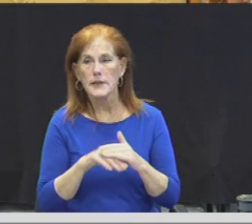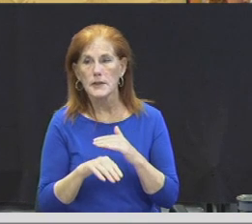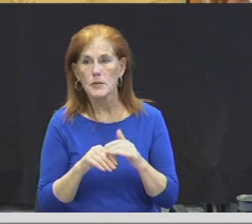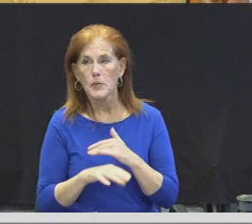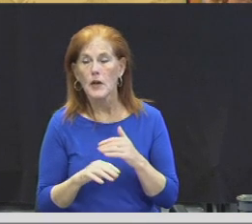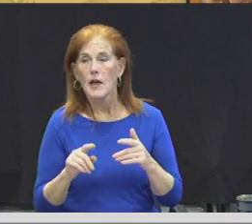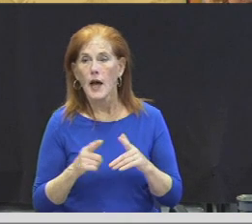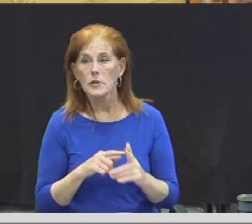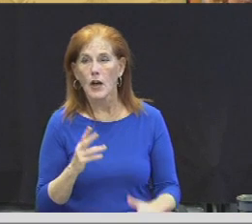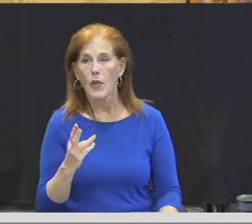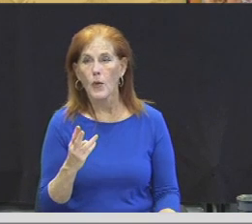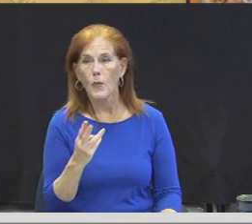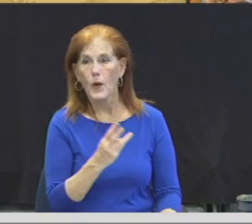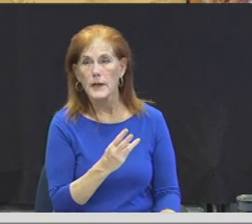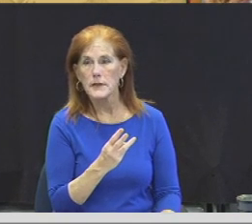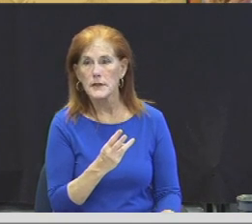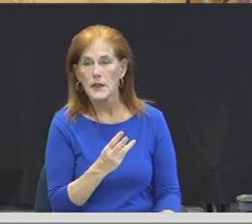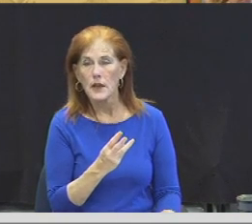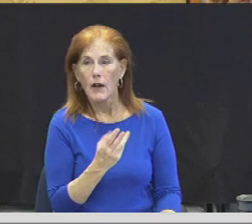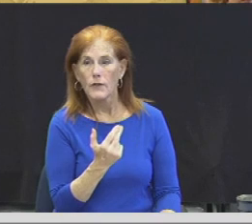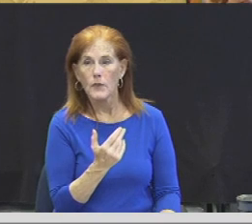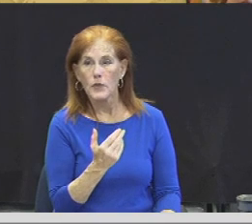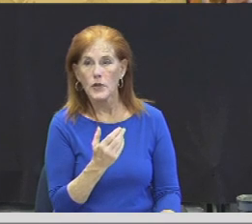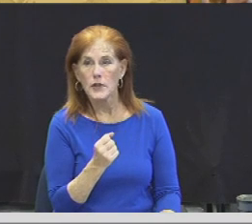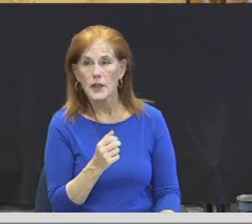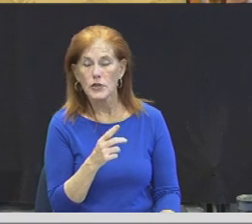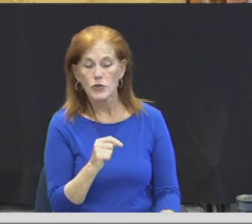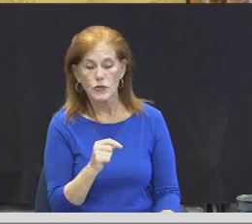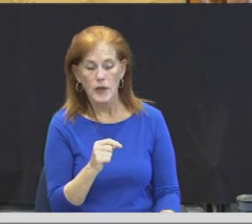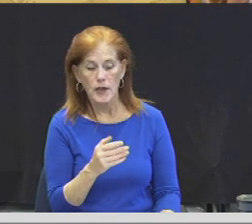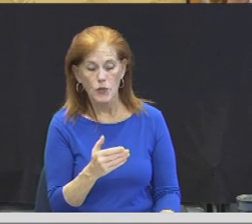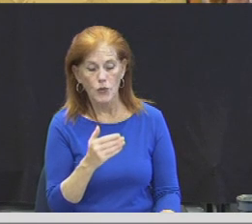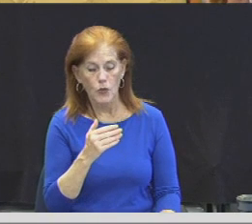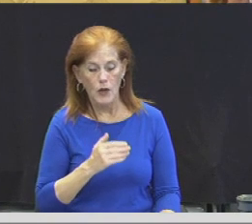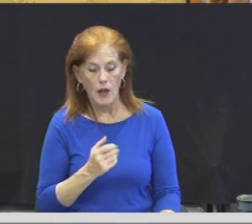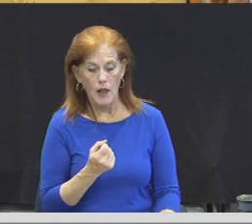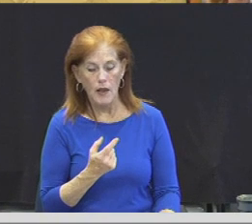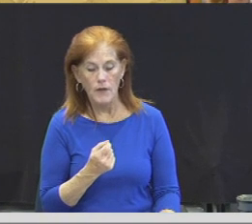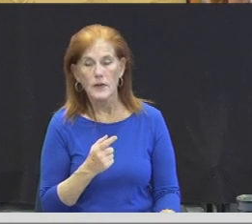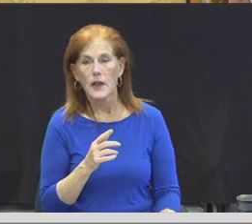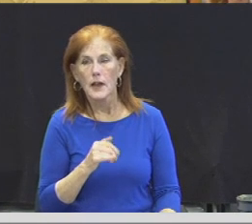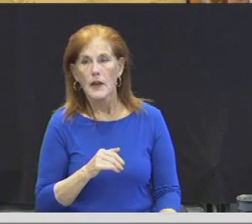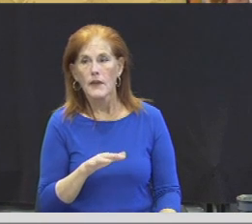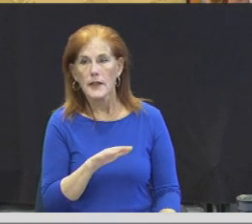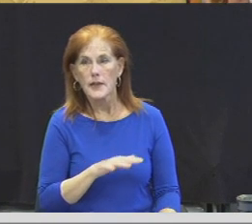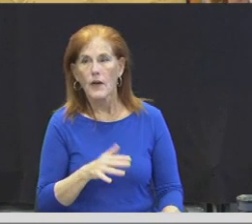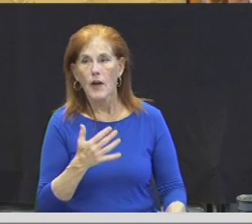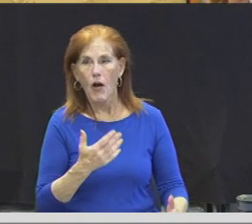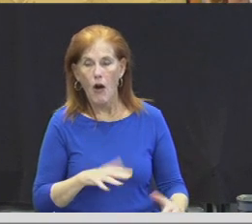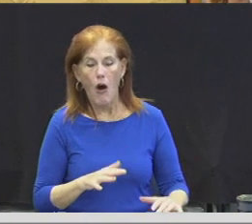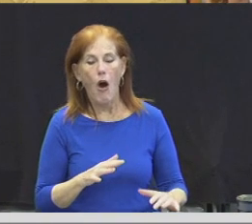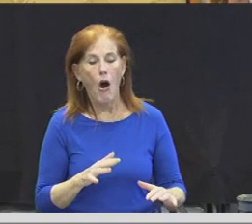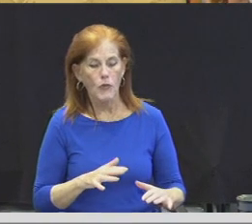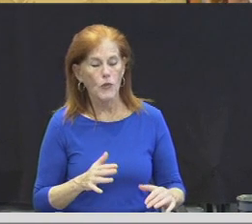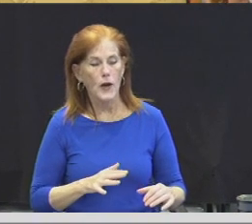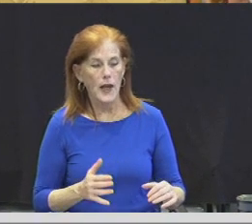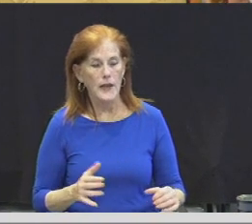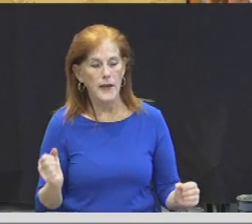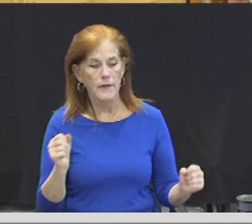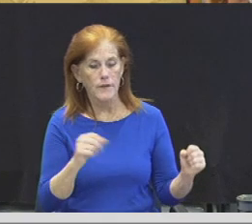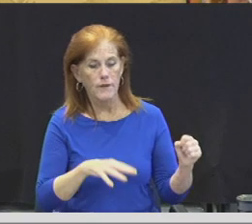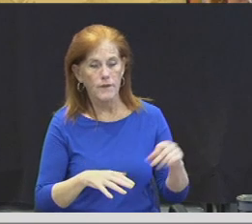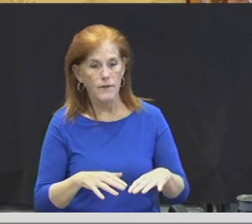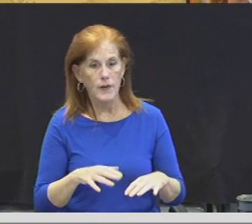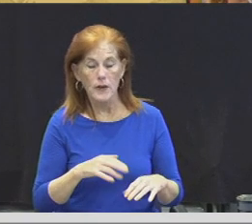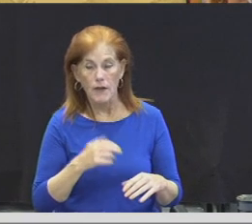start on the western side, basically from 13th to 11th is sort of, that's the area that's been filled. If you knew the mall before, if you didn't, I have